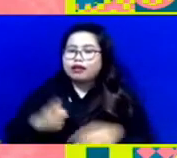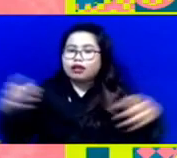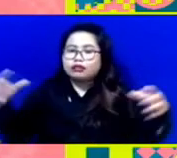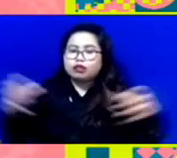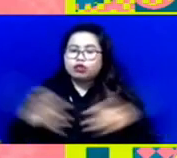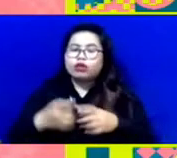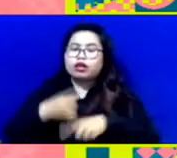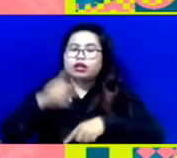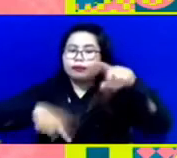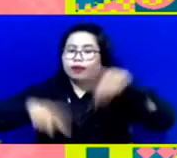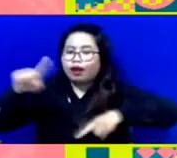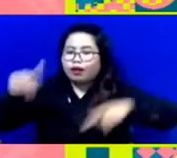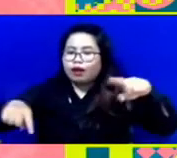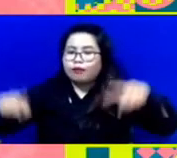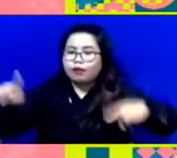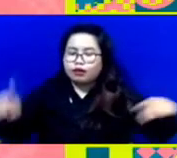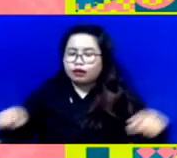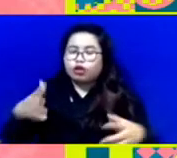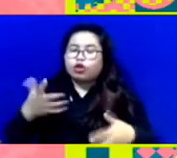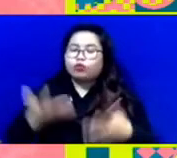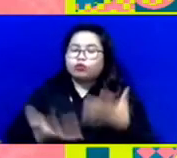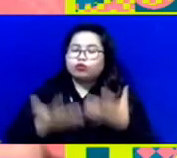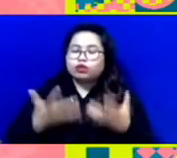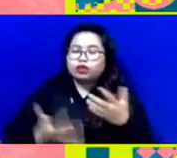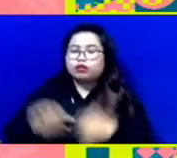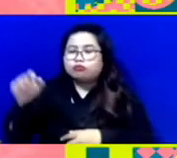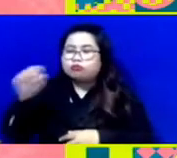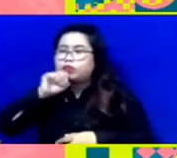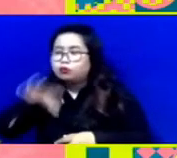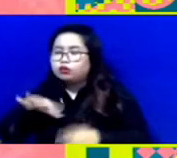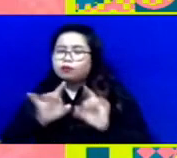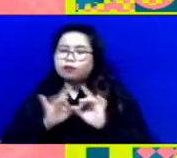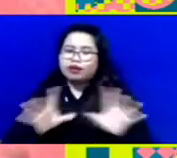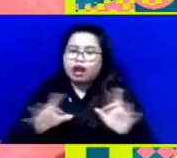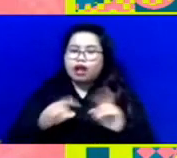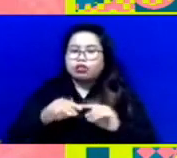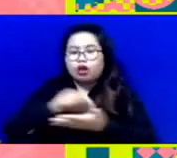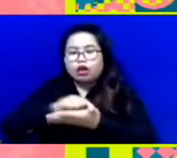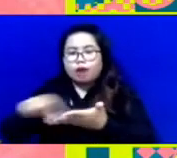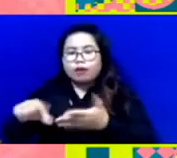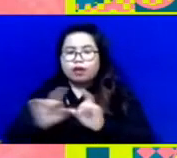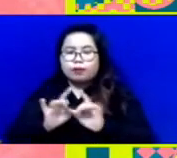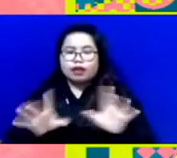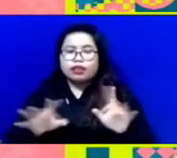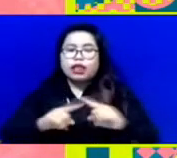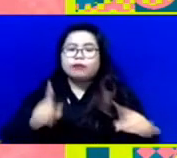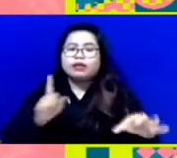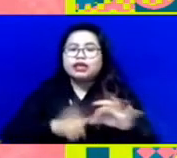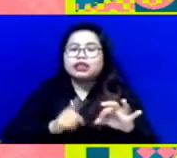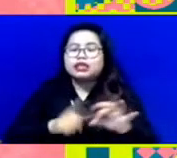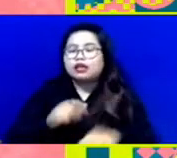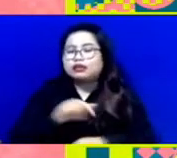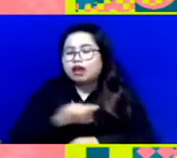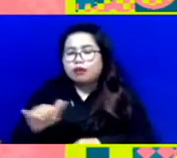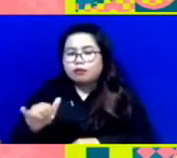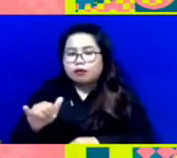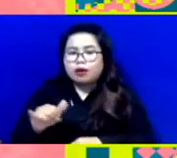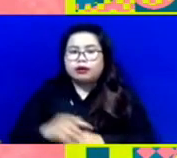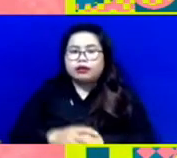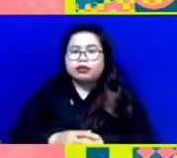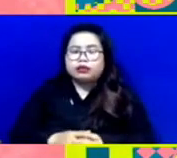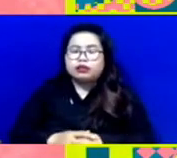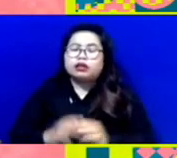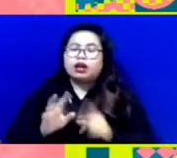it has the same spirit that we come from many people, many background, but we are